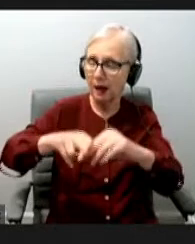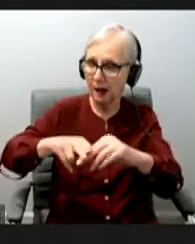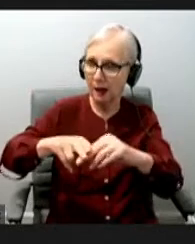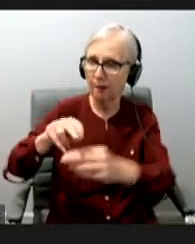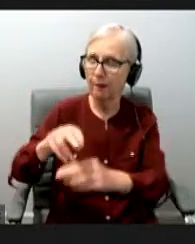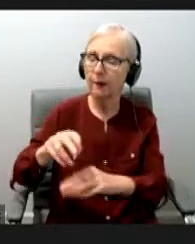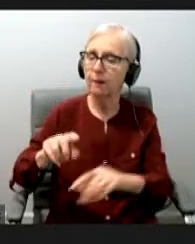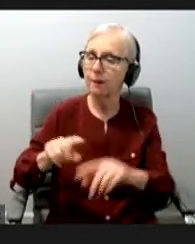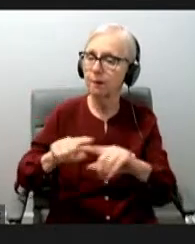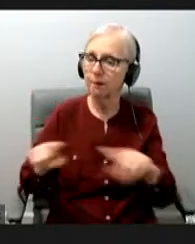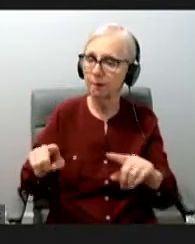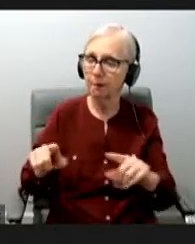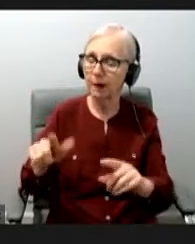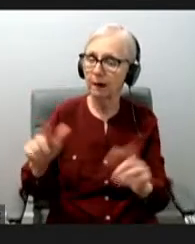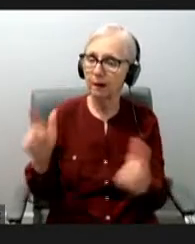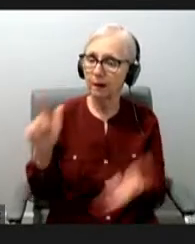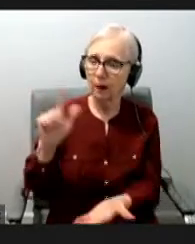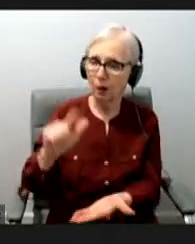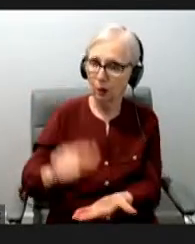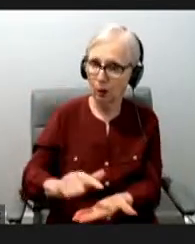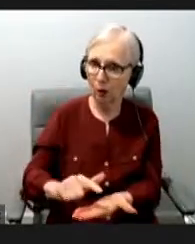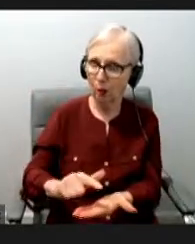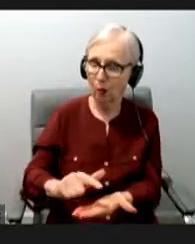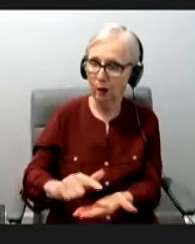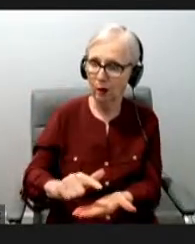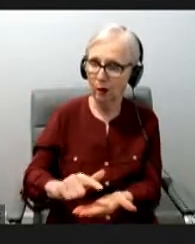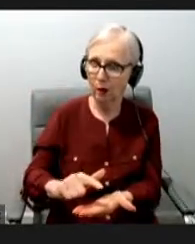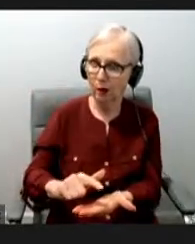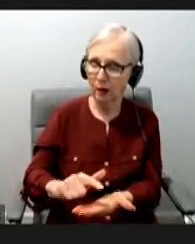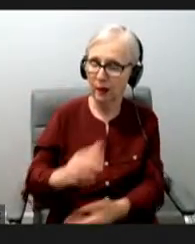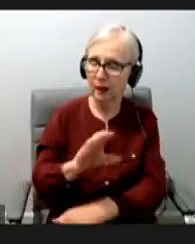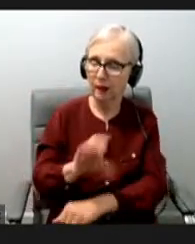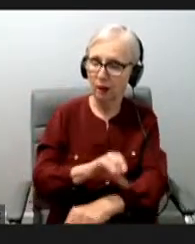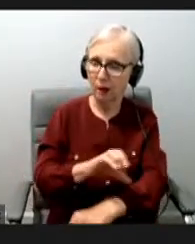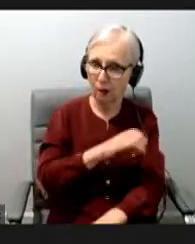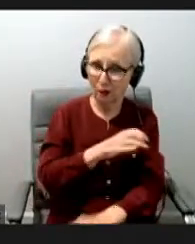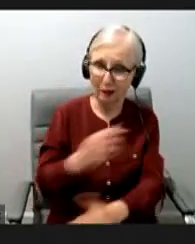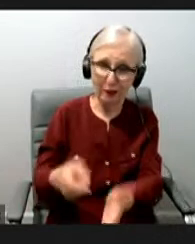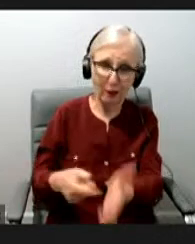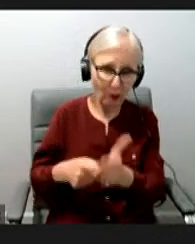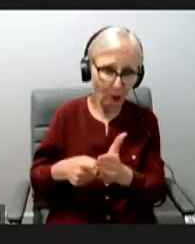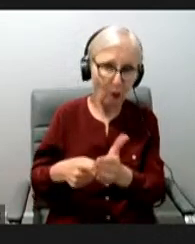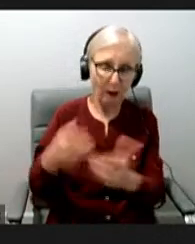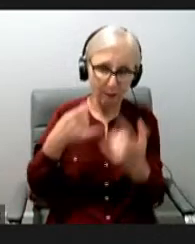school districts in Colorado that require masks. Thank you very much.